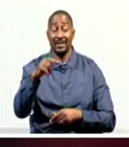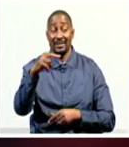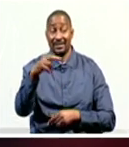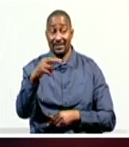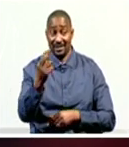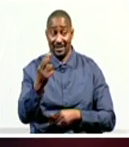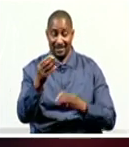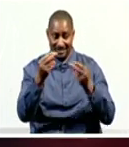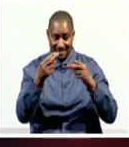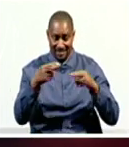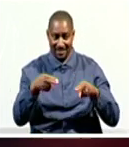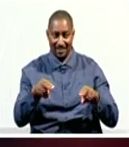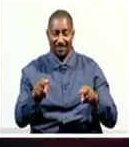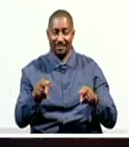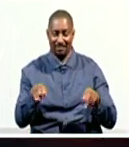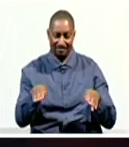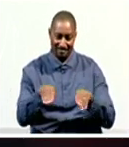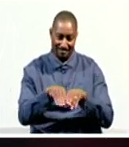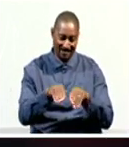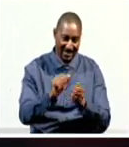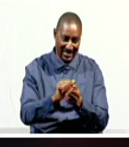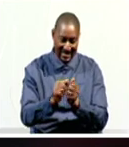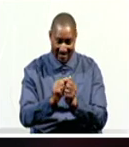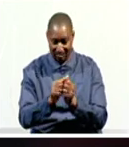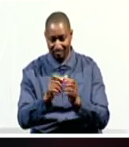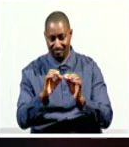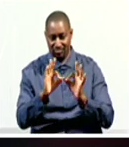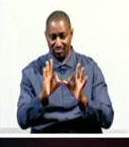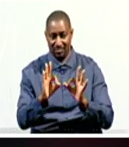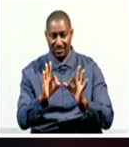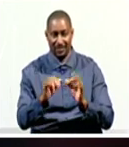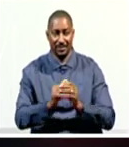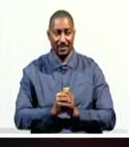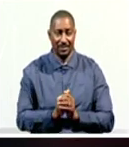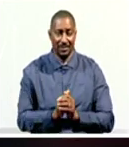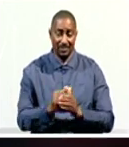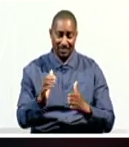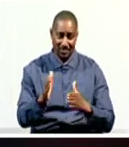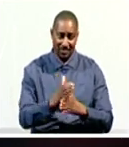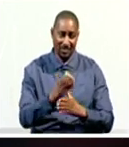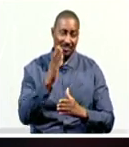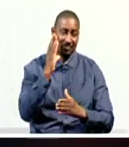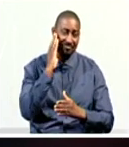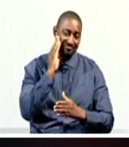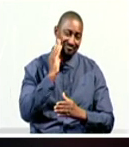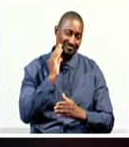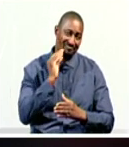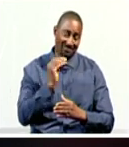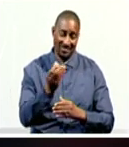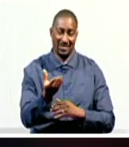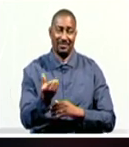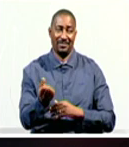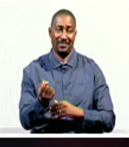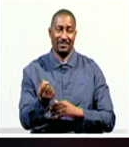masterpiece, because now it was built and developed based on the experiences. So the summary in terms of the difference